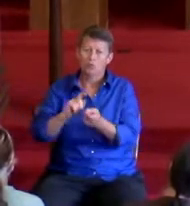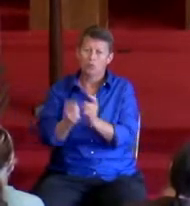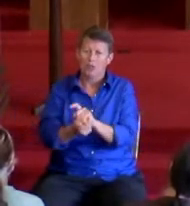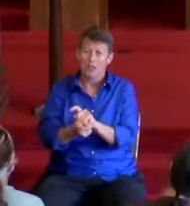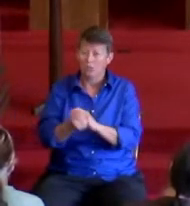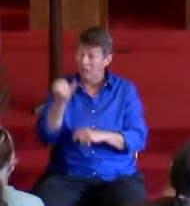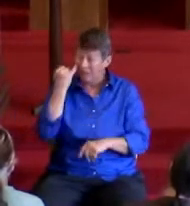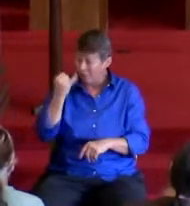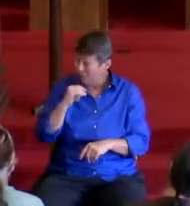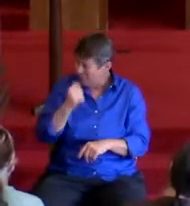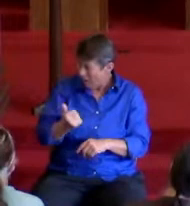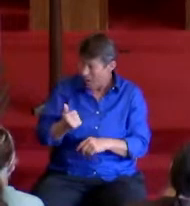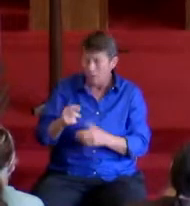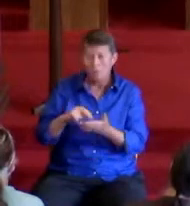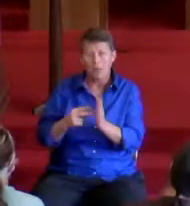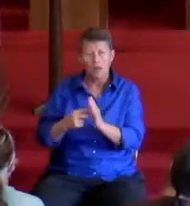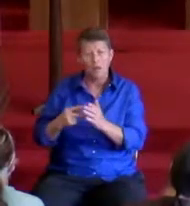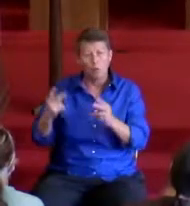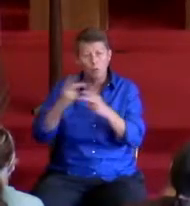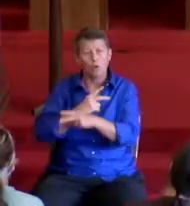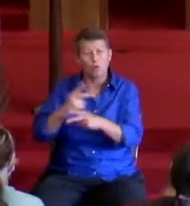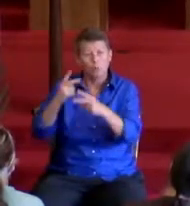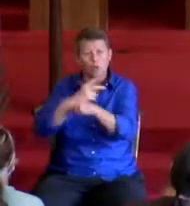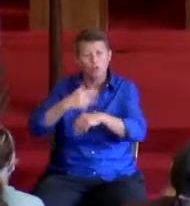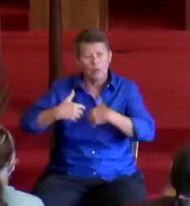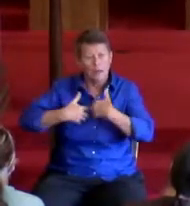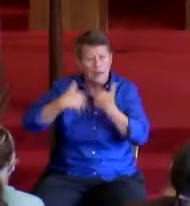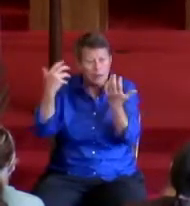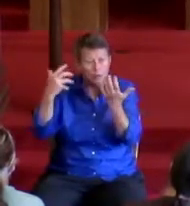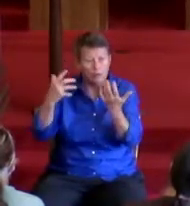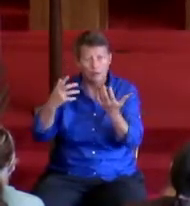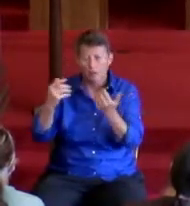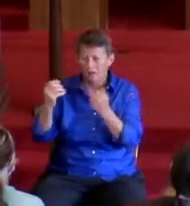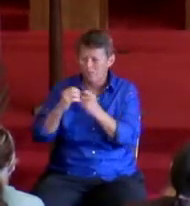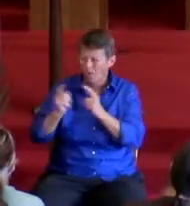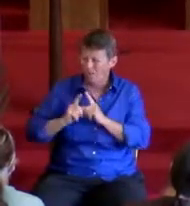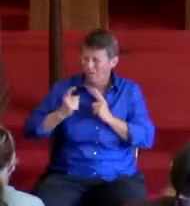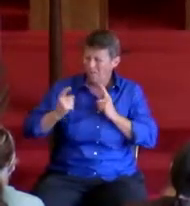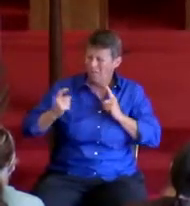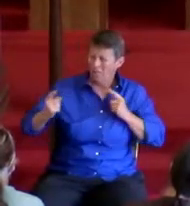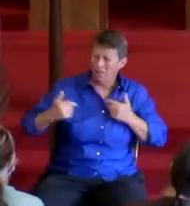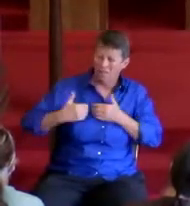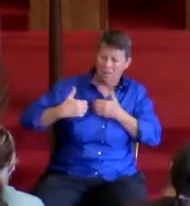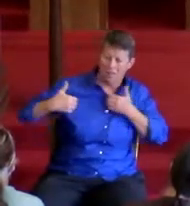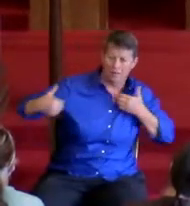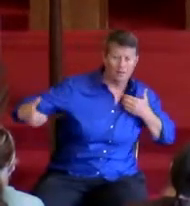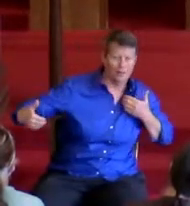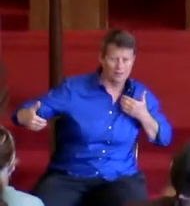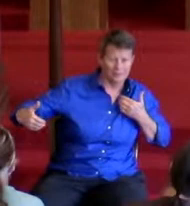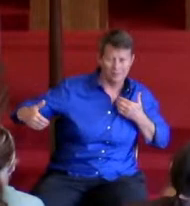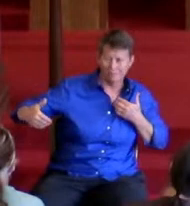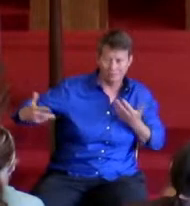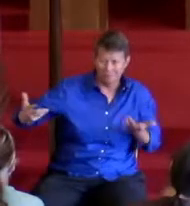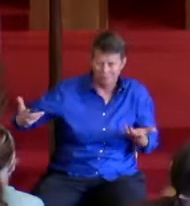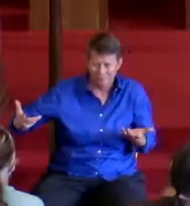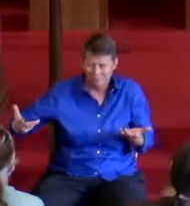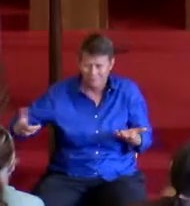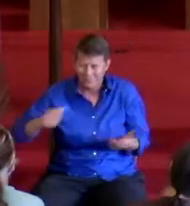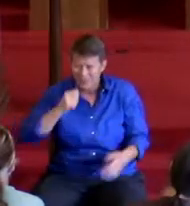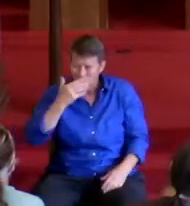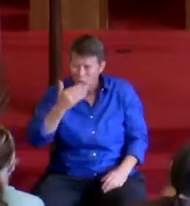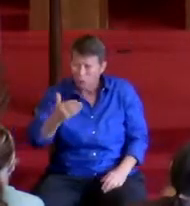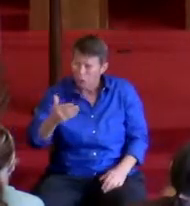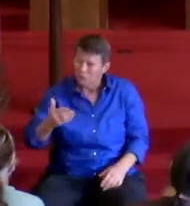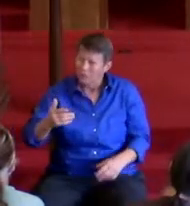another. That's good for no one. So back to our children. As I think of the world